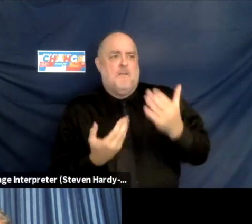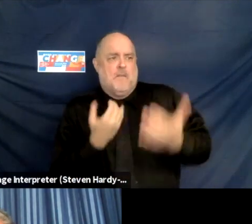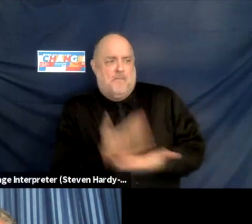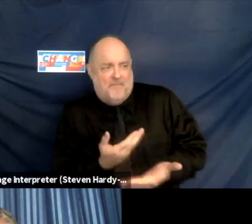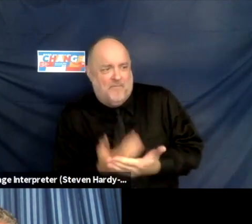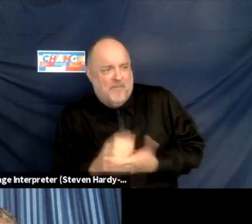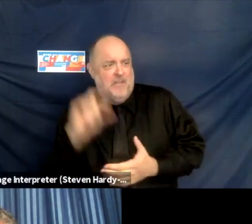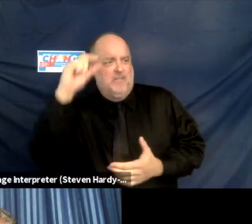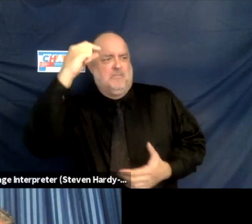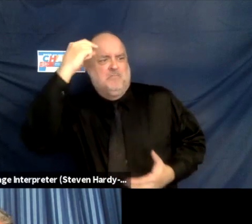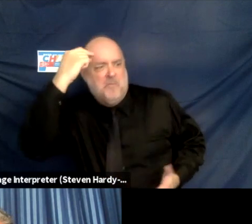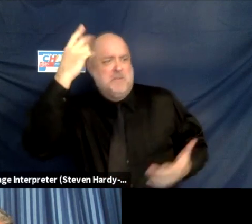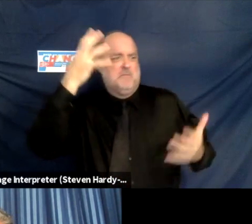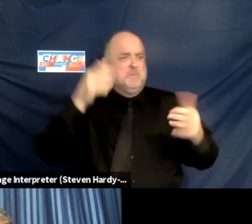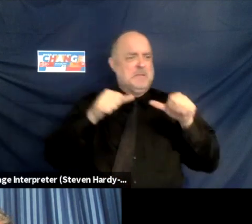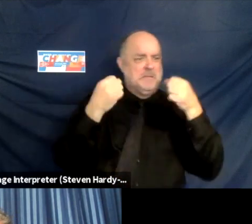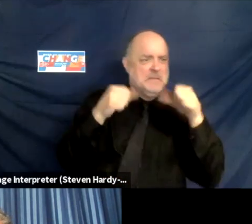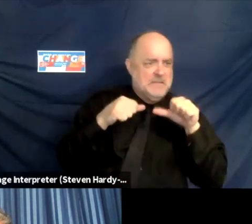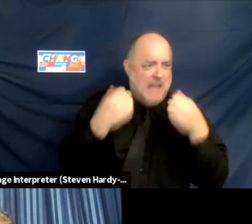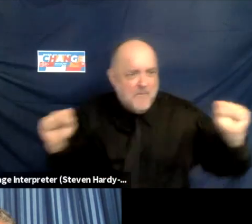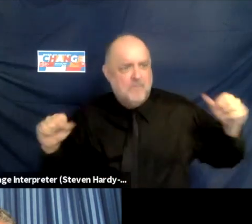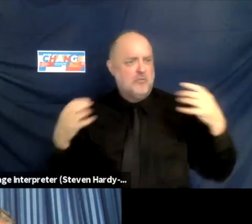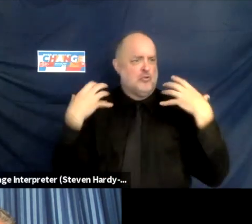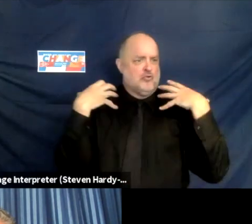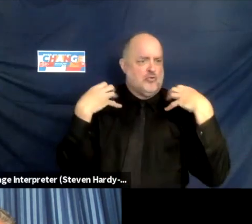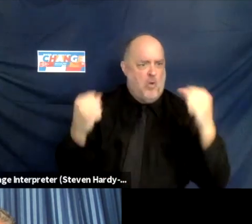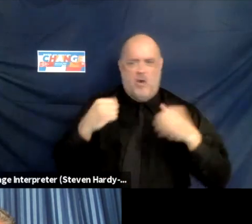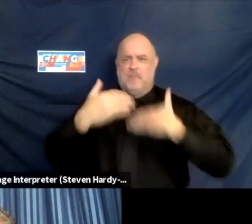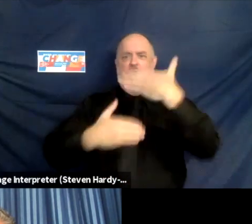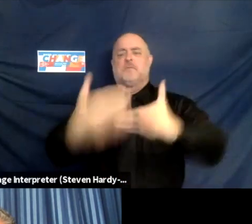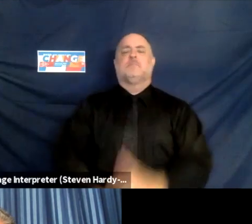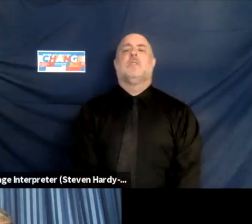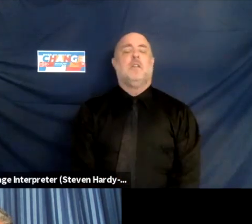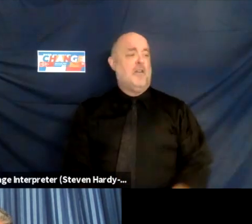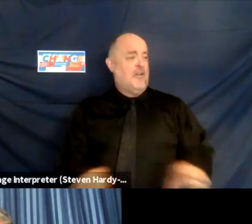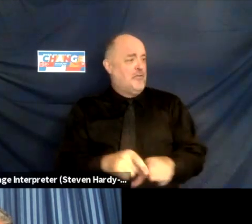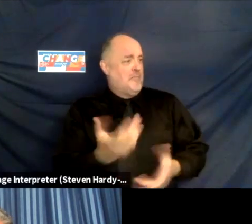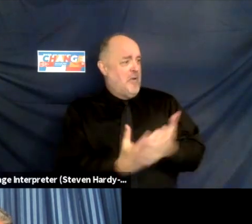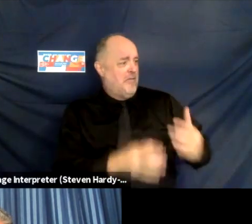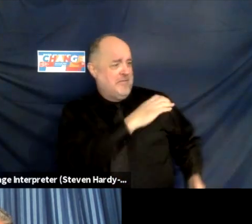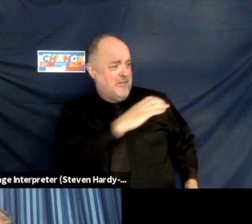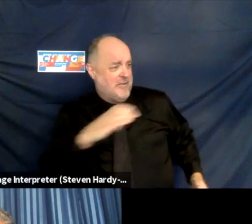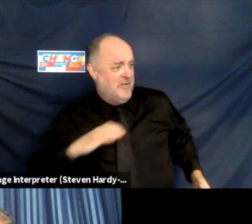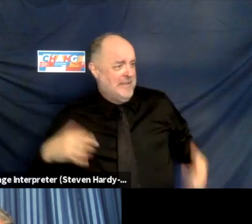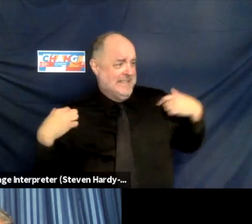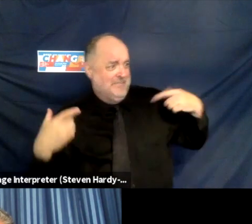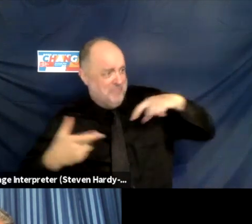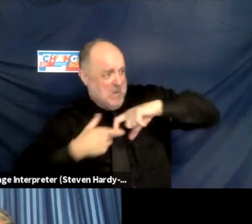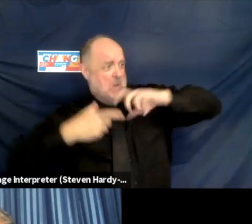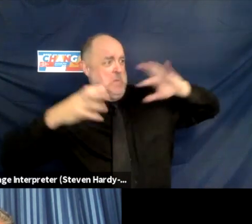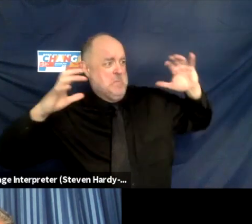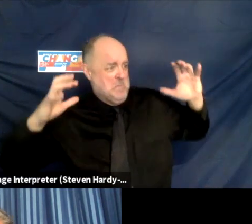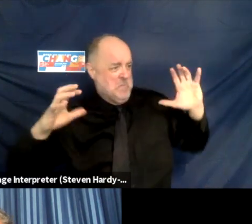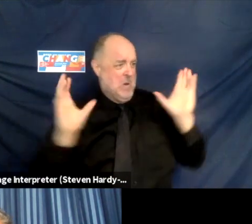safe, strong, and moving forward. Representative Espaillat is also a member of the Congressional Hispanic Caucus, where he serves in a leadership role as